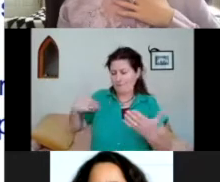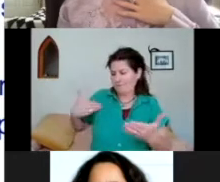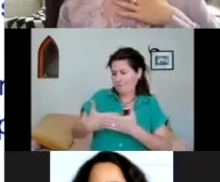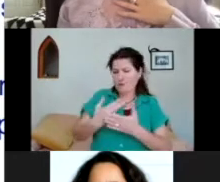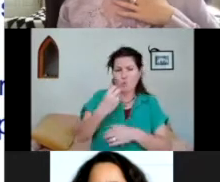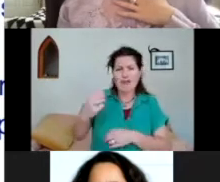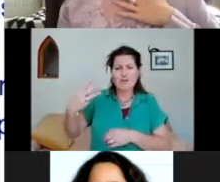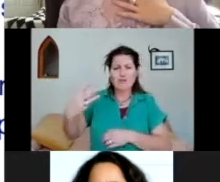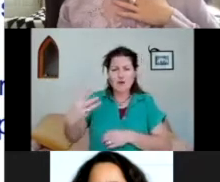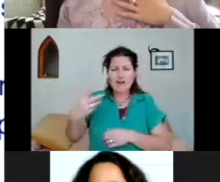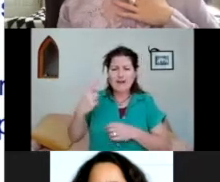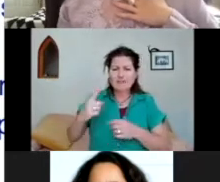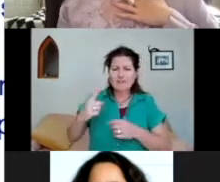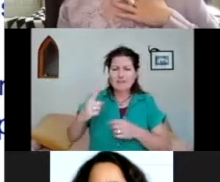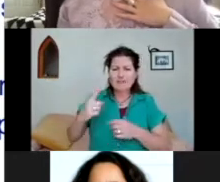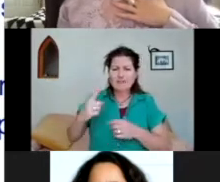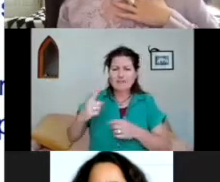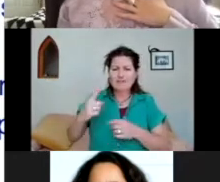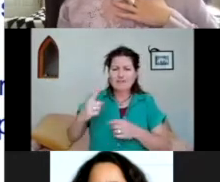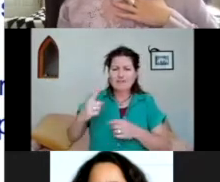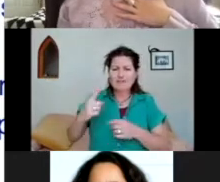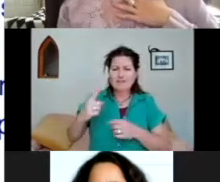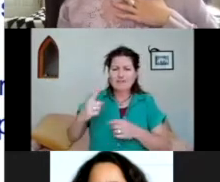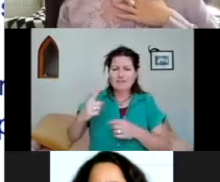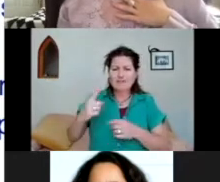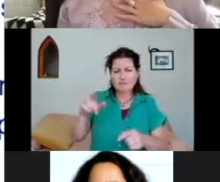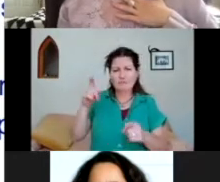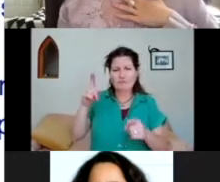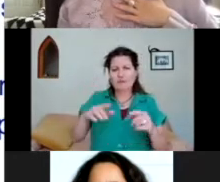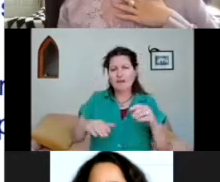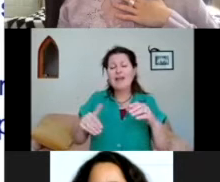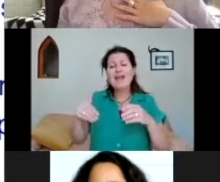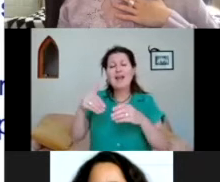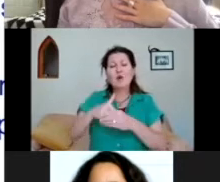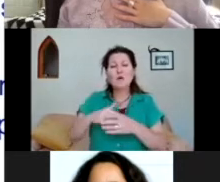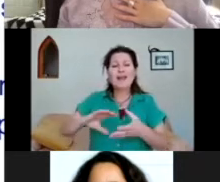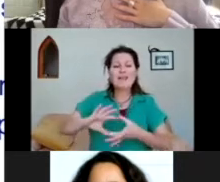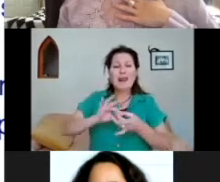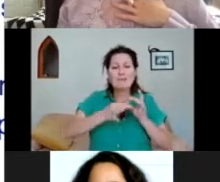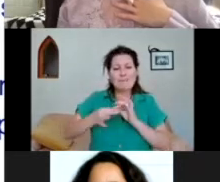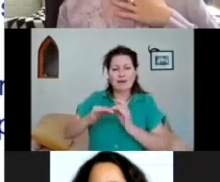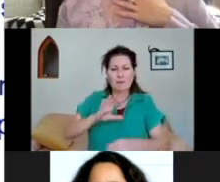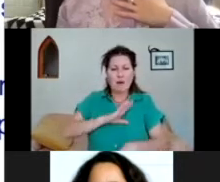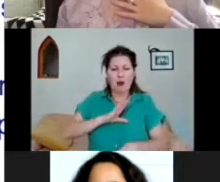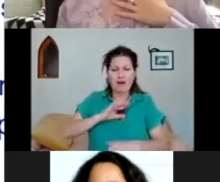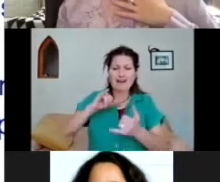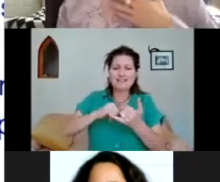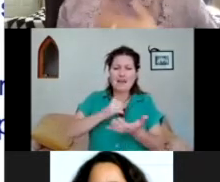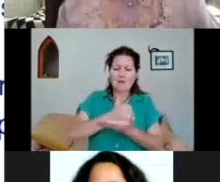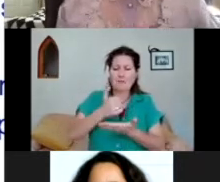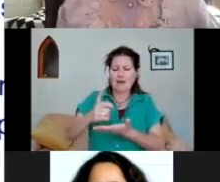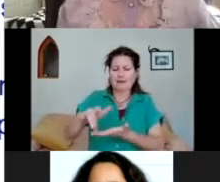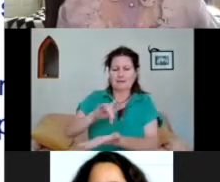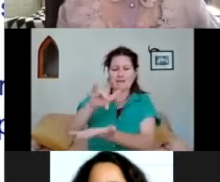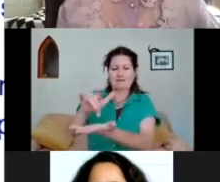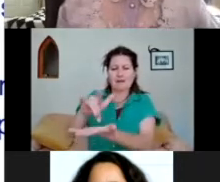high-profile locations, including Trafalgar Square, Queen Elizabeth Olympic Park and South Bank Centre. Following the